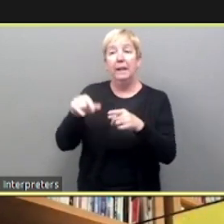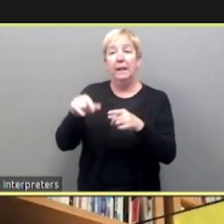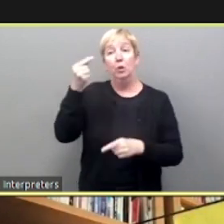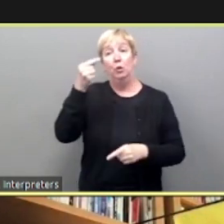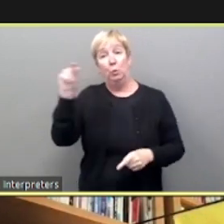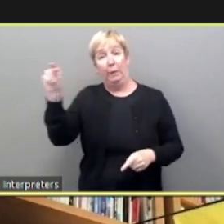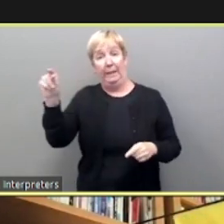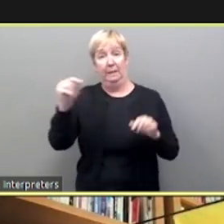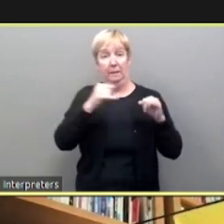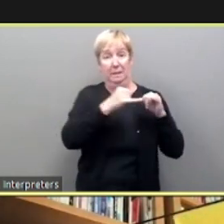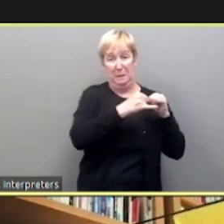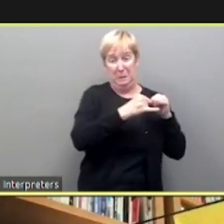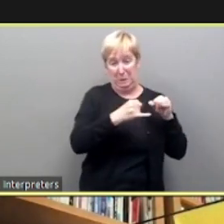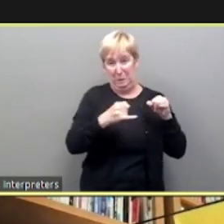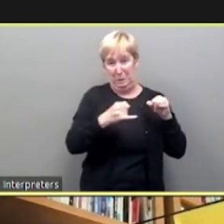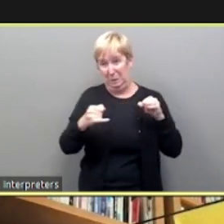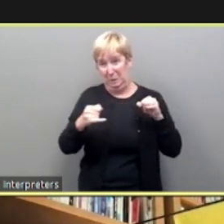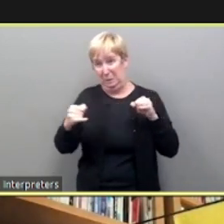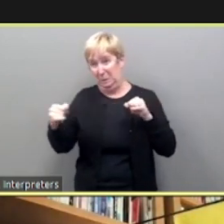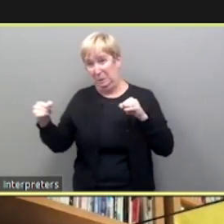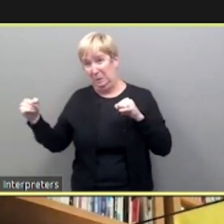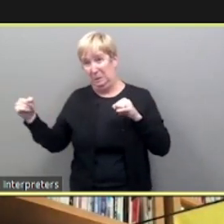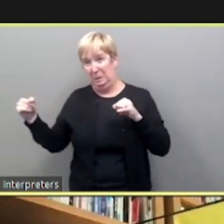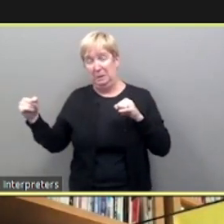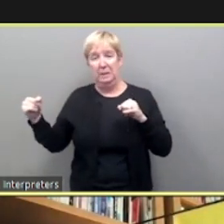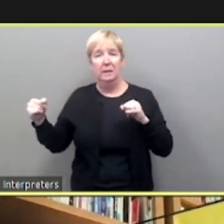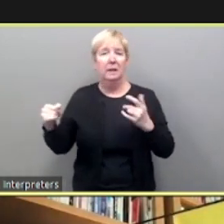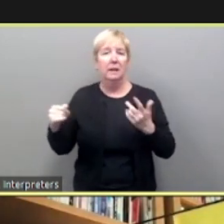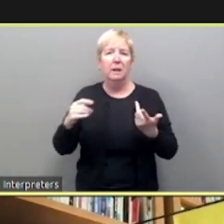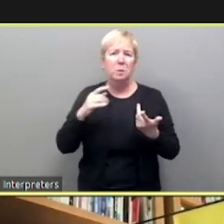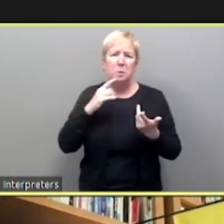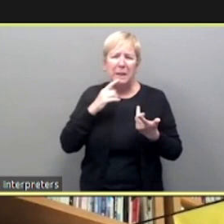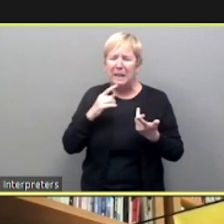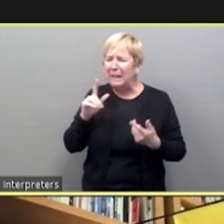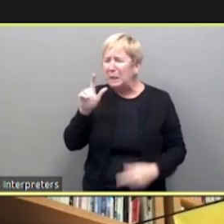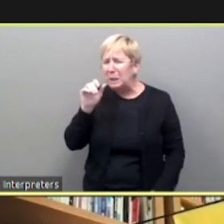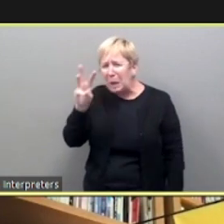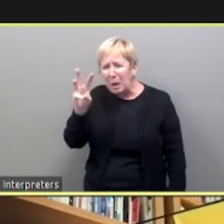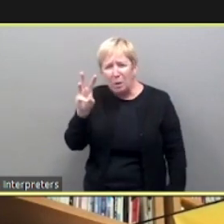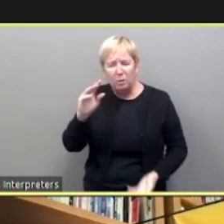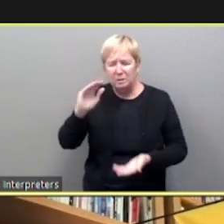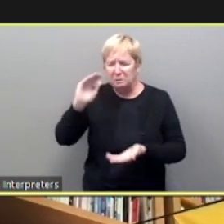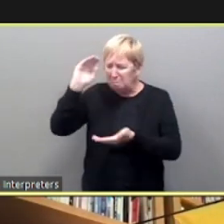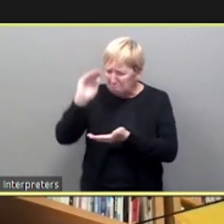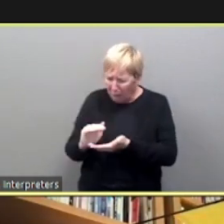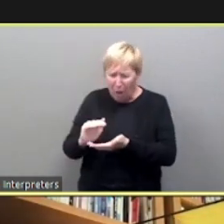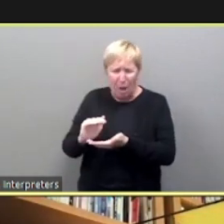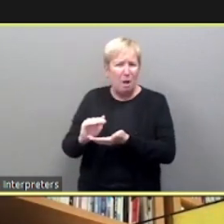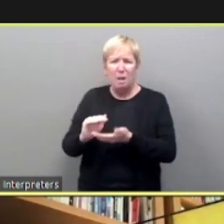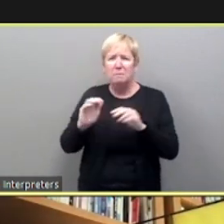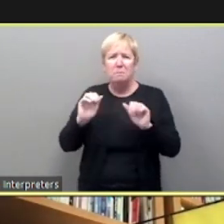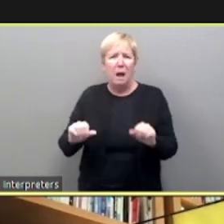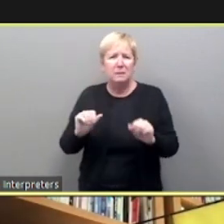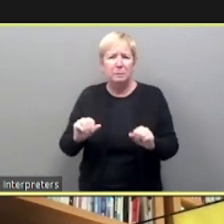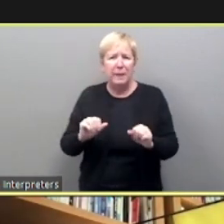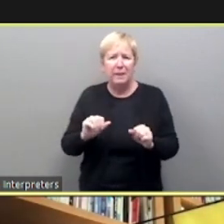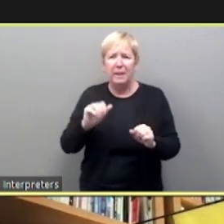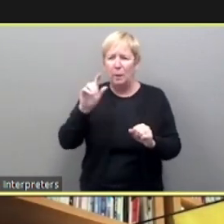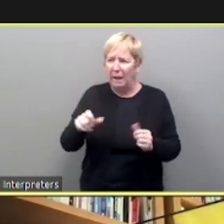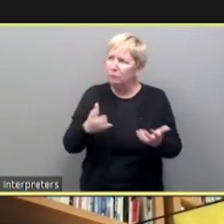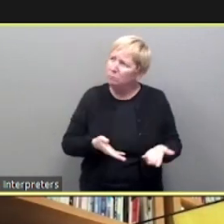this extremely low chance of being hospitalized. It's gradually crept up to something like 5